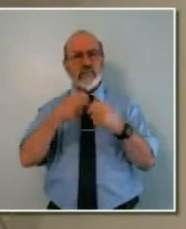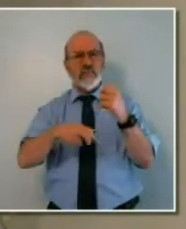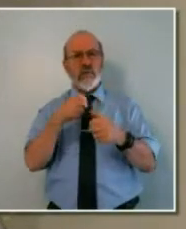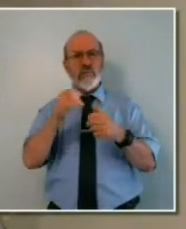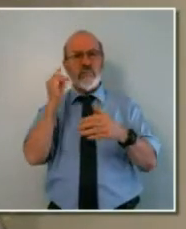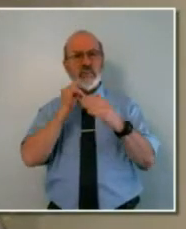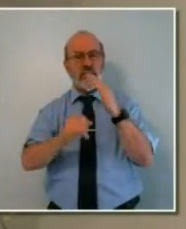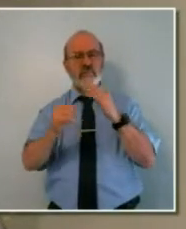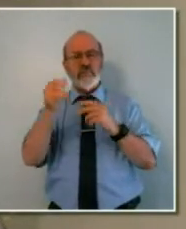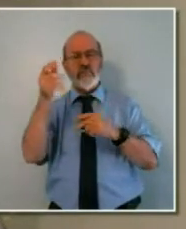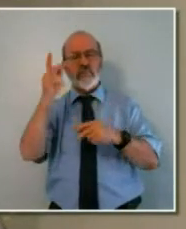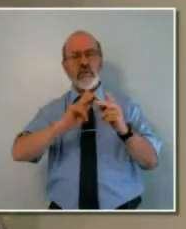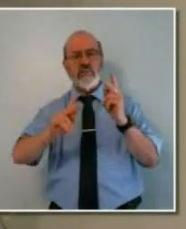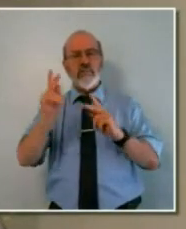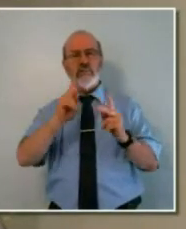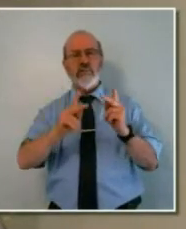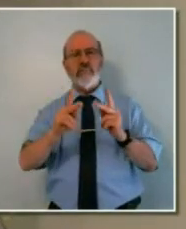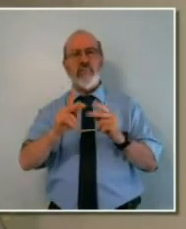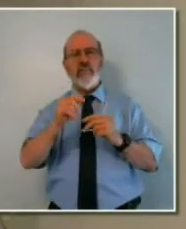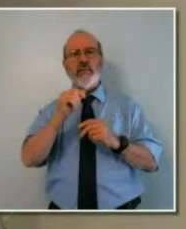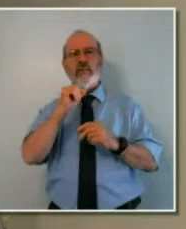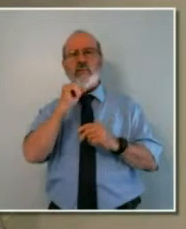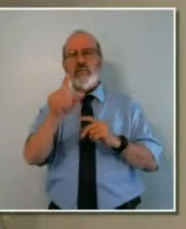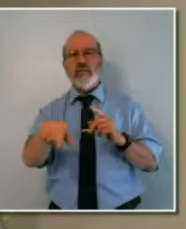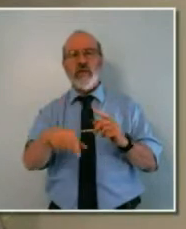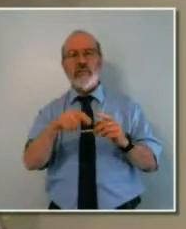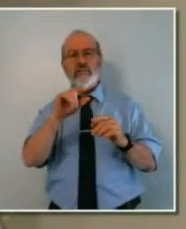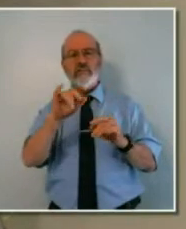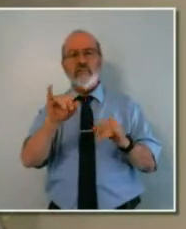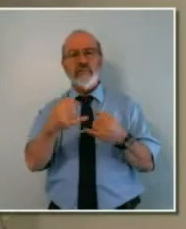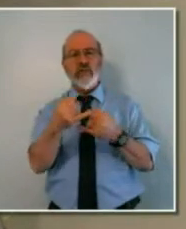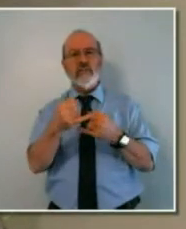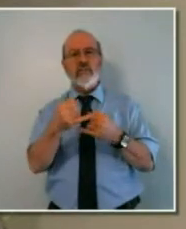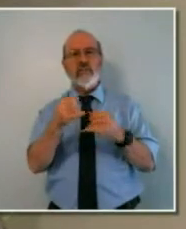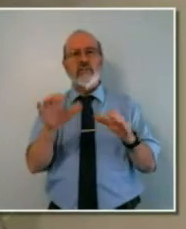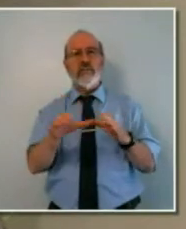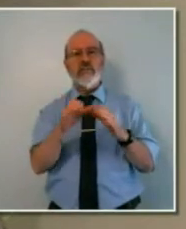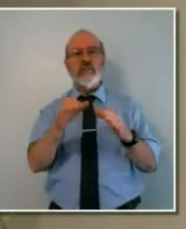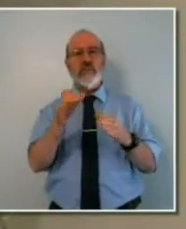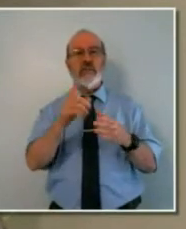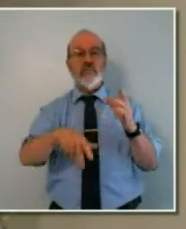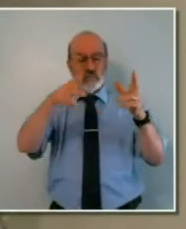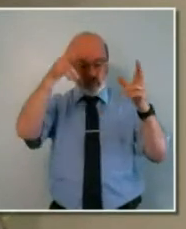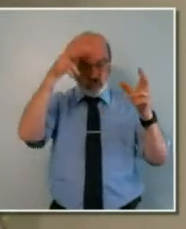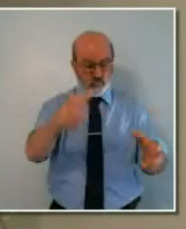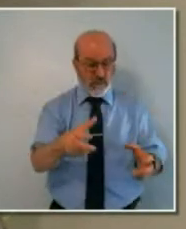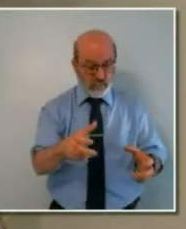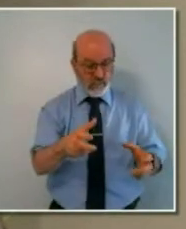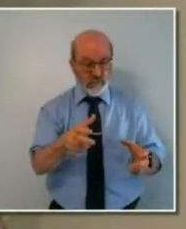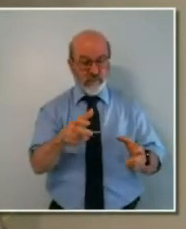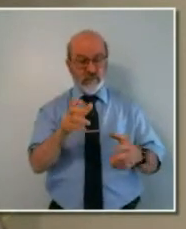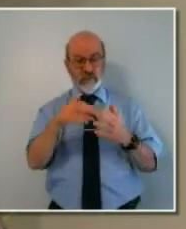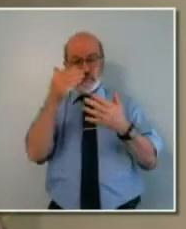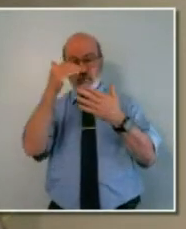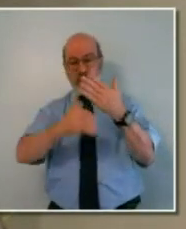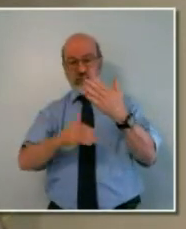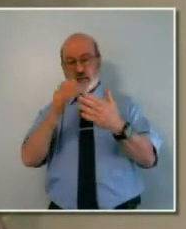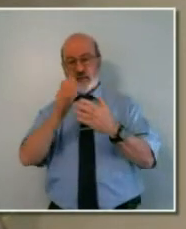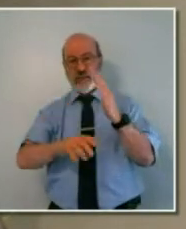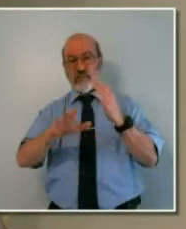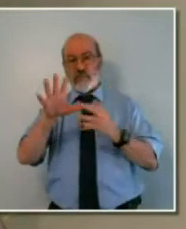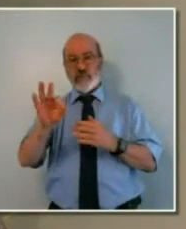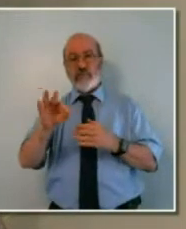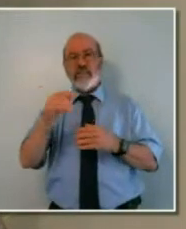God's people, was not just that they were doing what was wicked, and that's all listed in chapter 59.